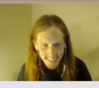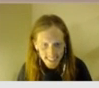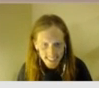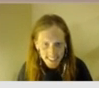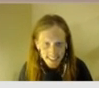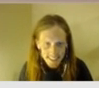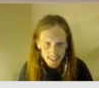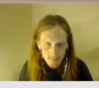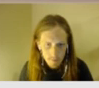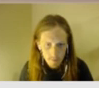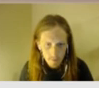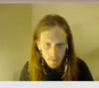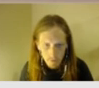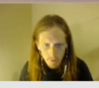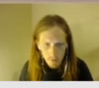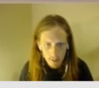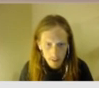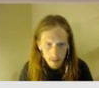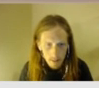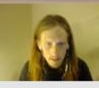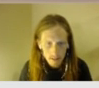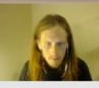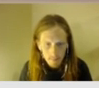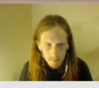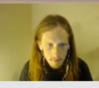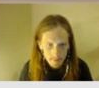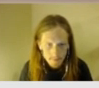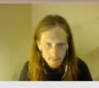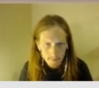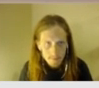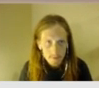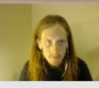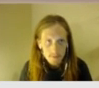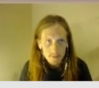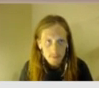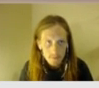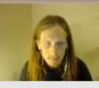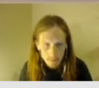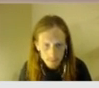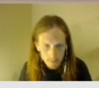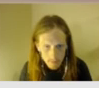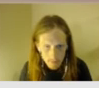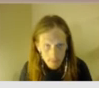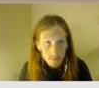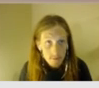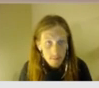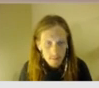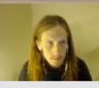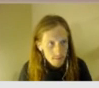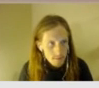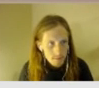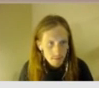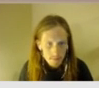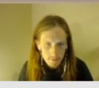really cool YouTube video. Those of you who like film photography, by the way, and that's something that I've learned to teach. I've taught myself some film